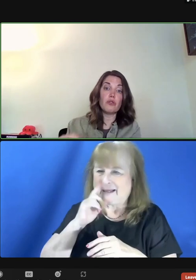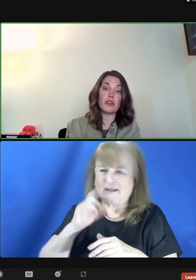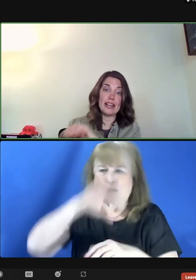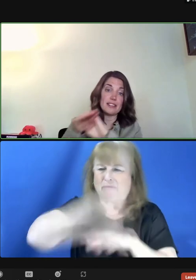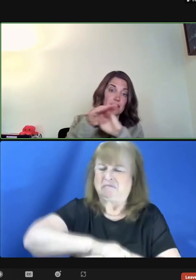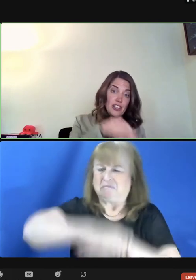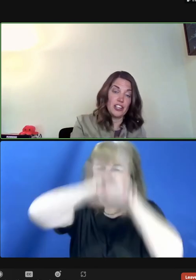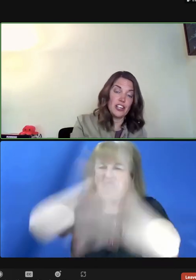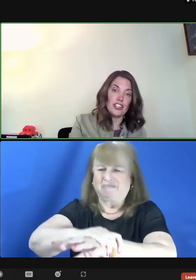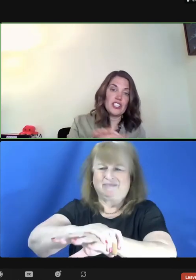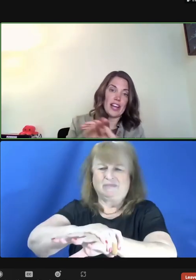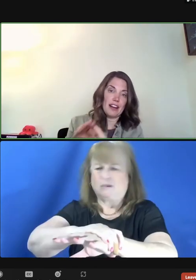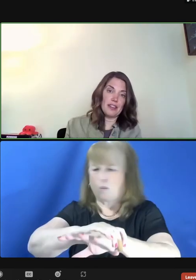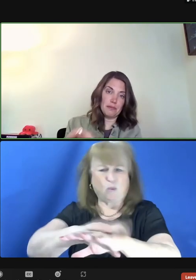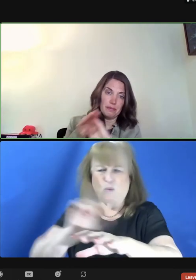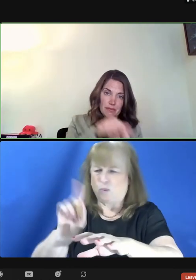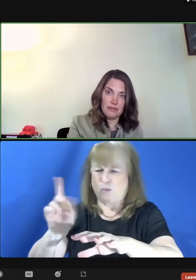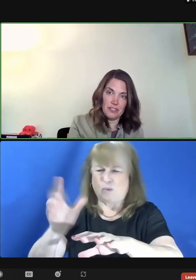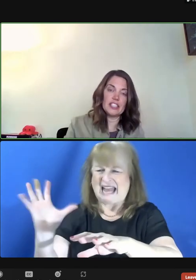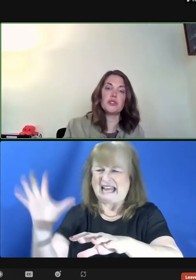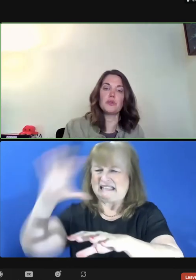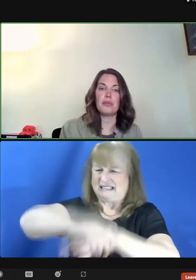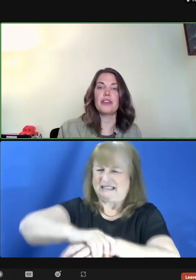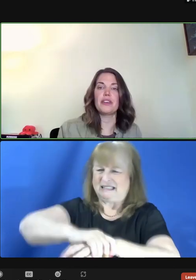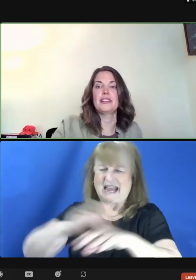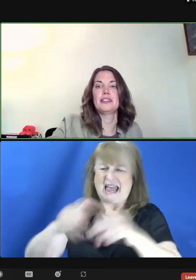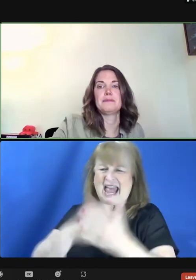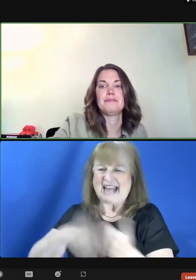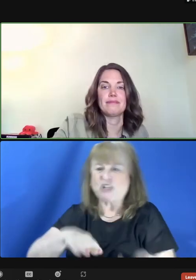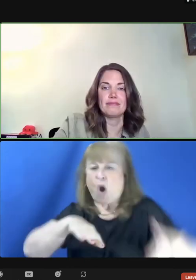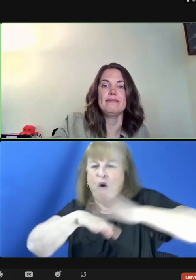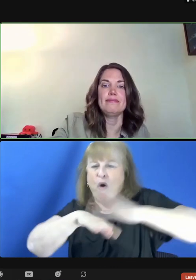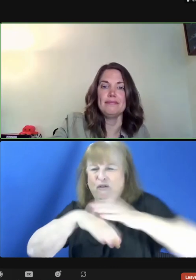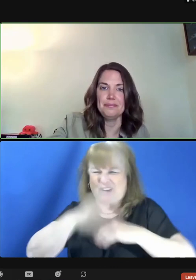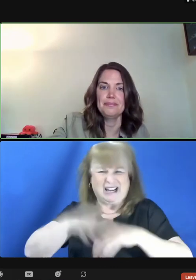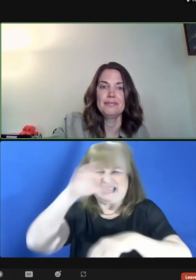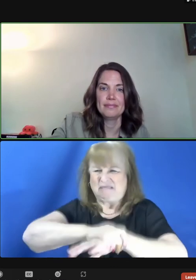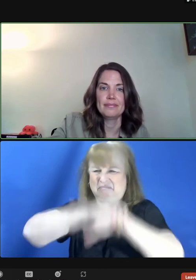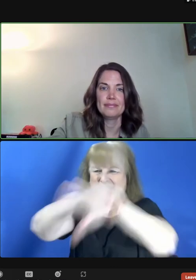use hand over hand to have them physically do something.